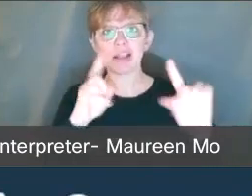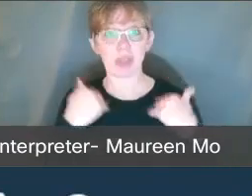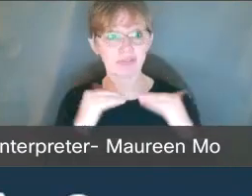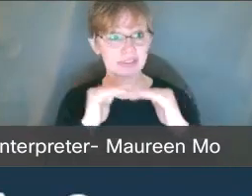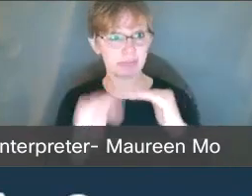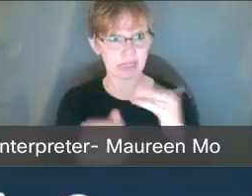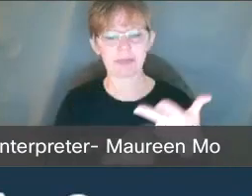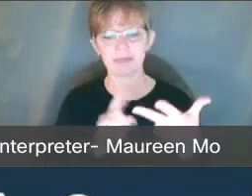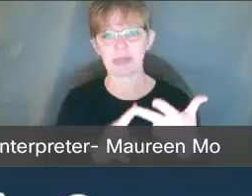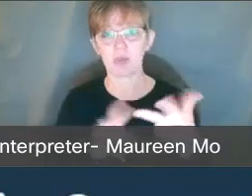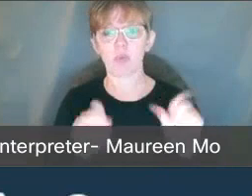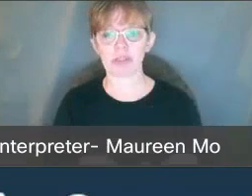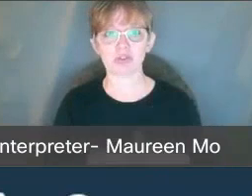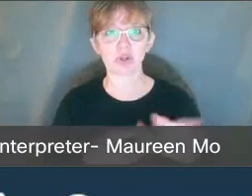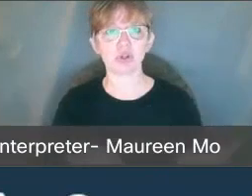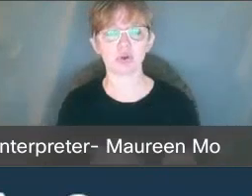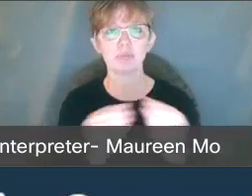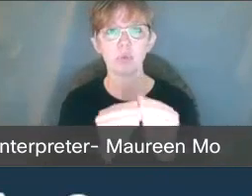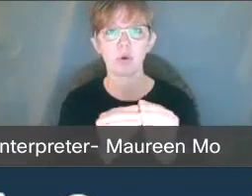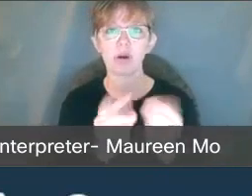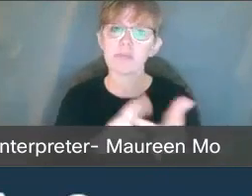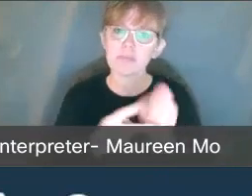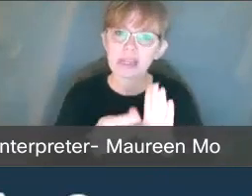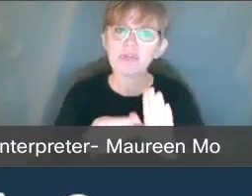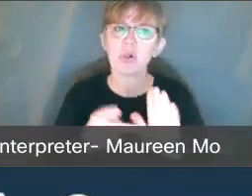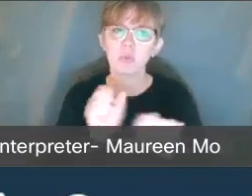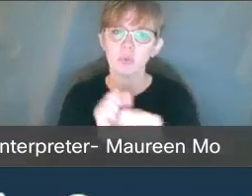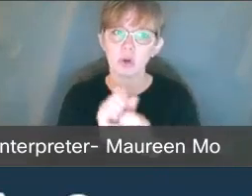more meaningful work to intervene